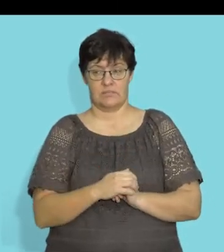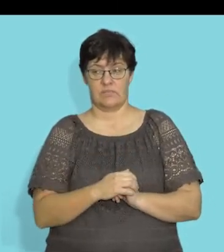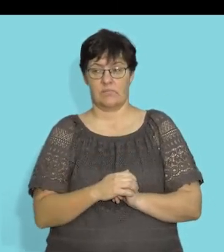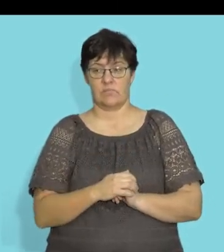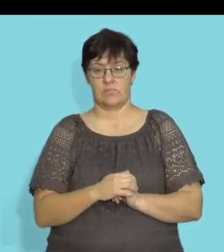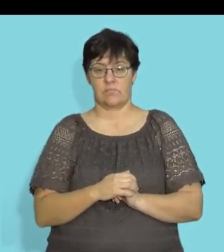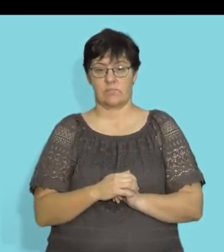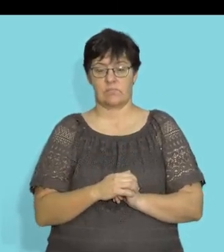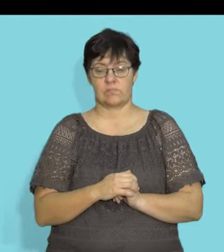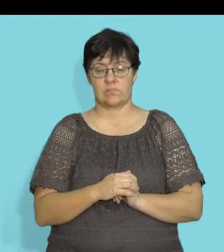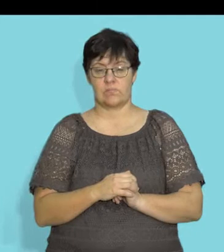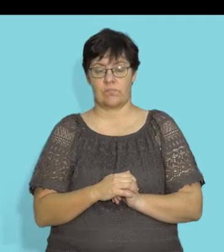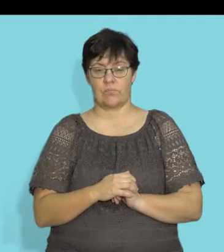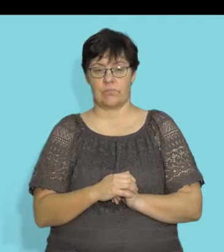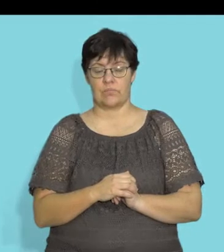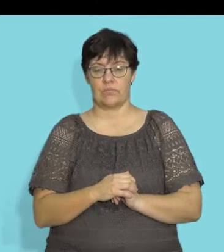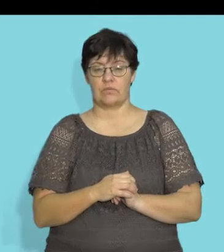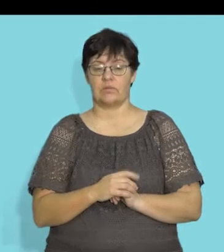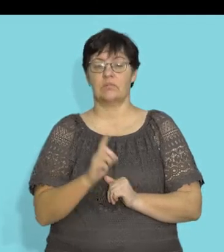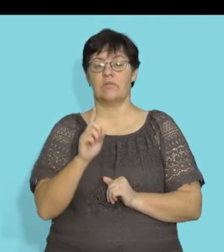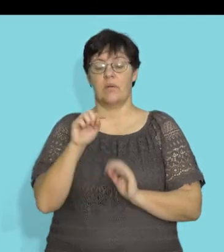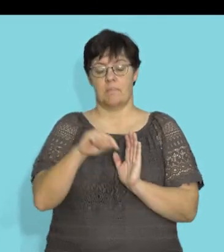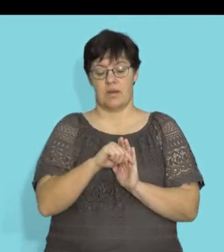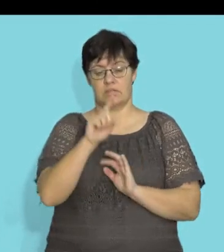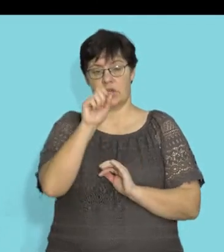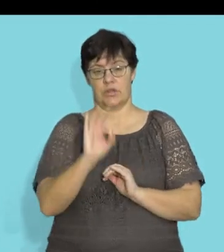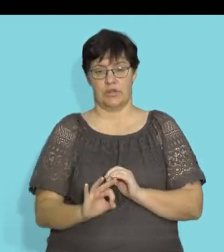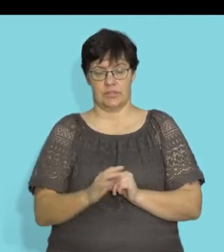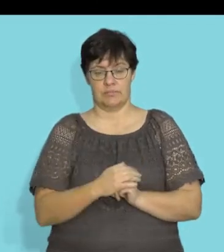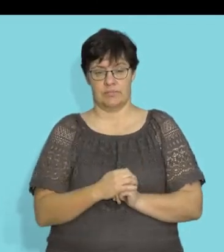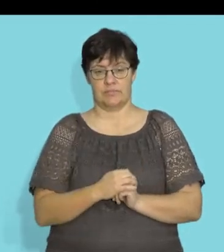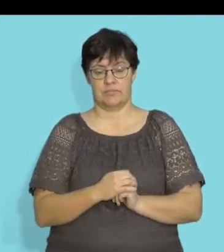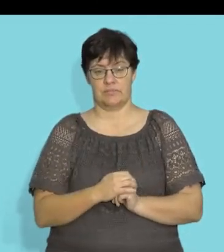over -27, which gives me an answer of